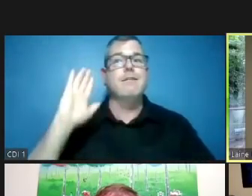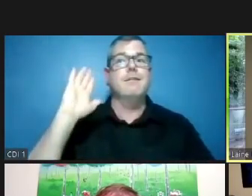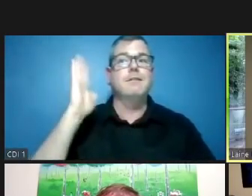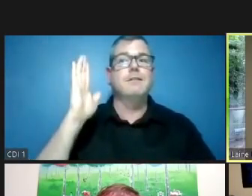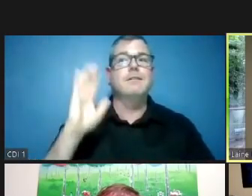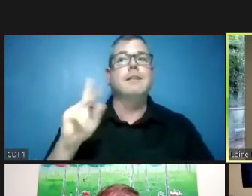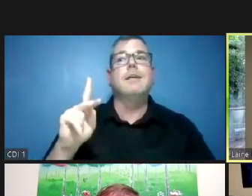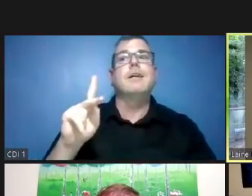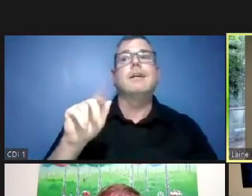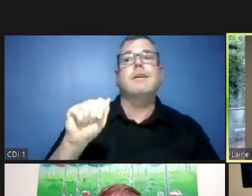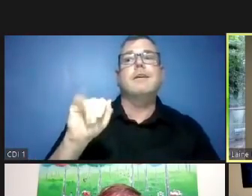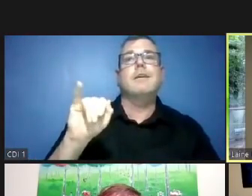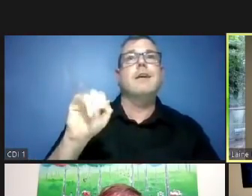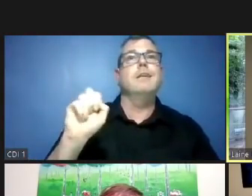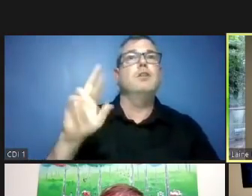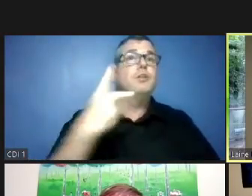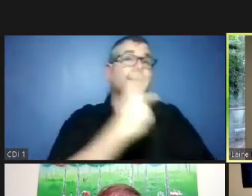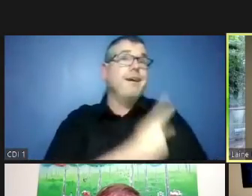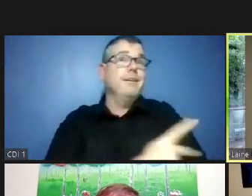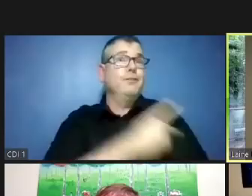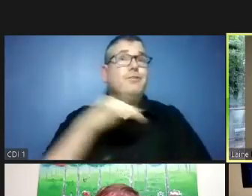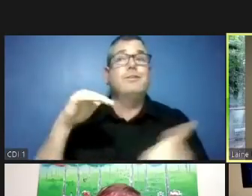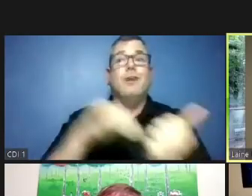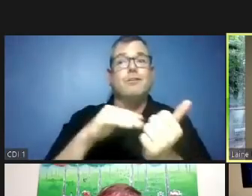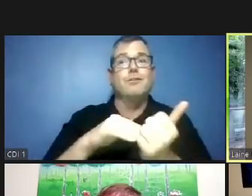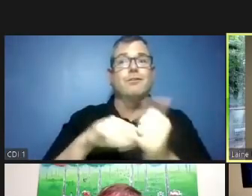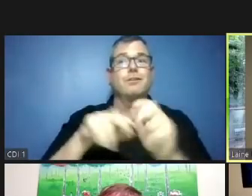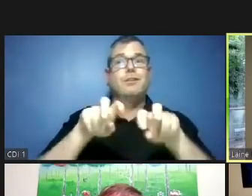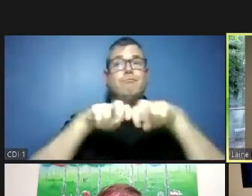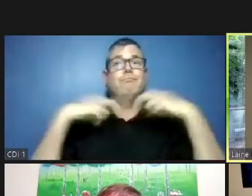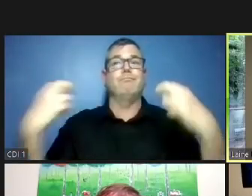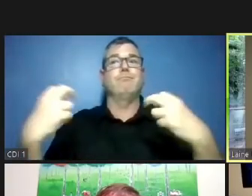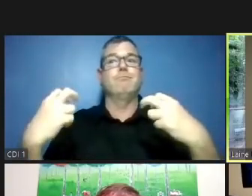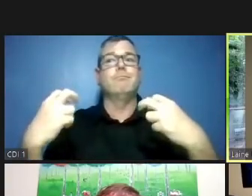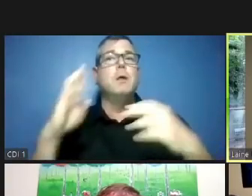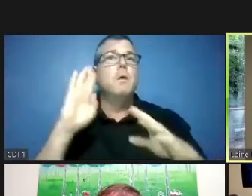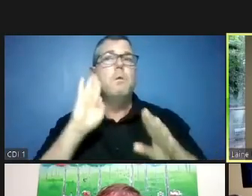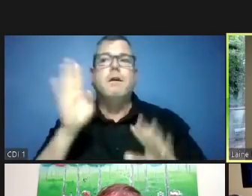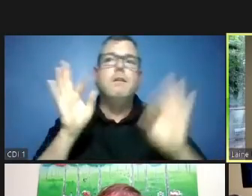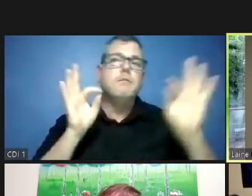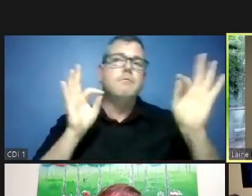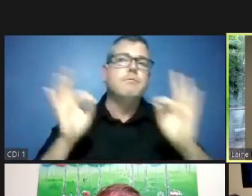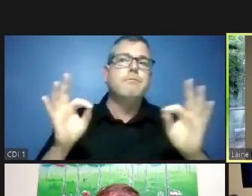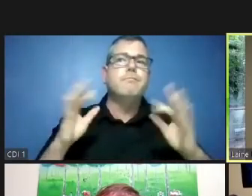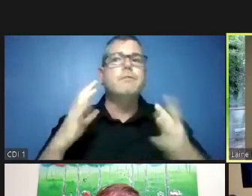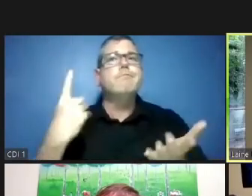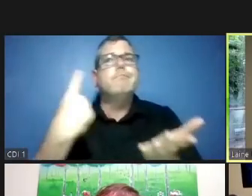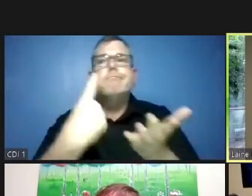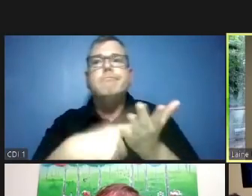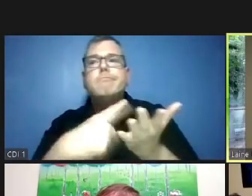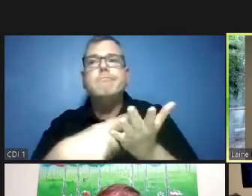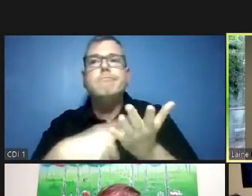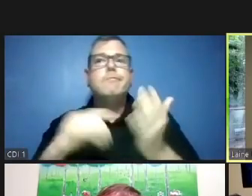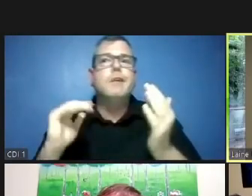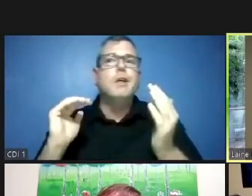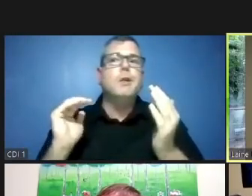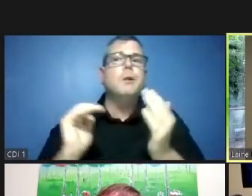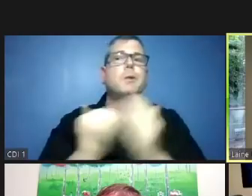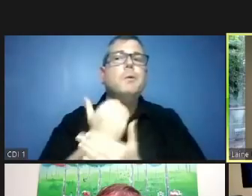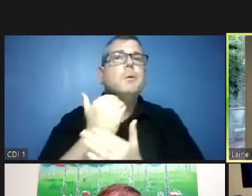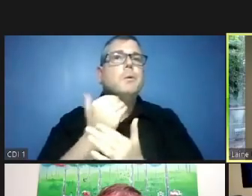to address some concerns around the vaccine, especially the new variant that we are hearing about. And the doctors that are joining